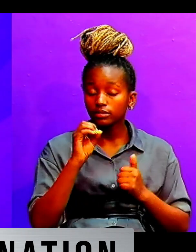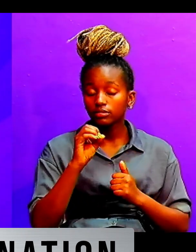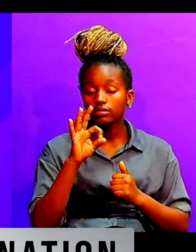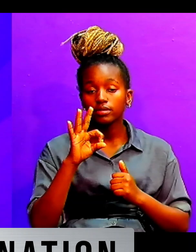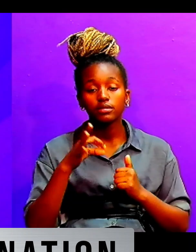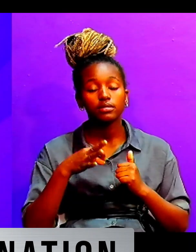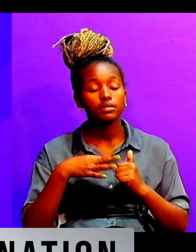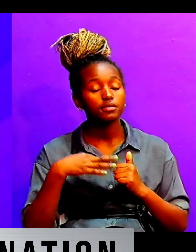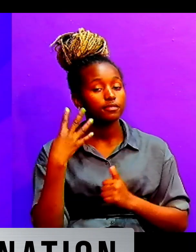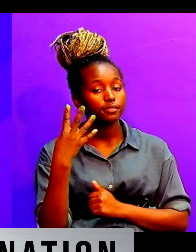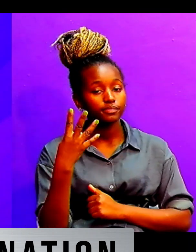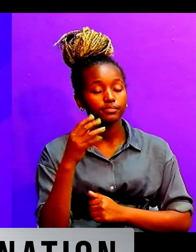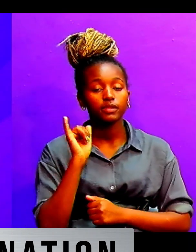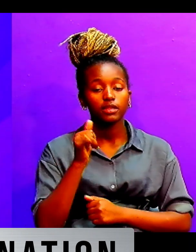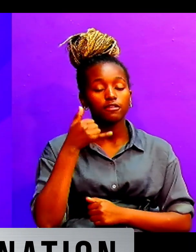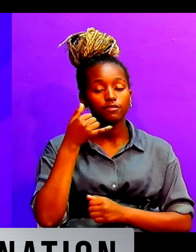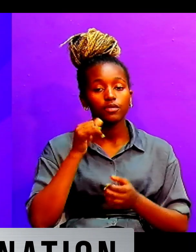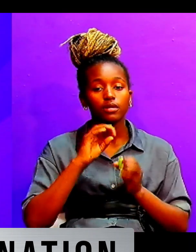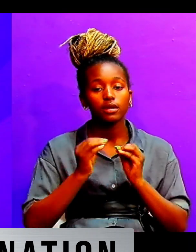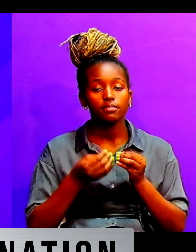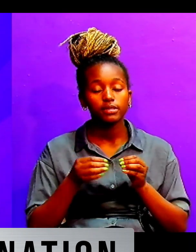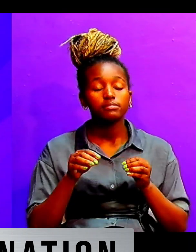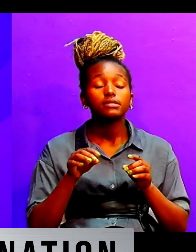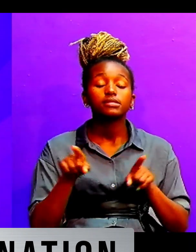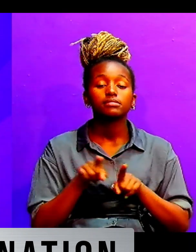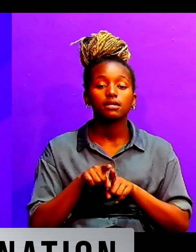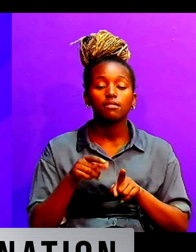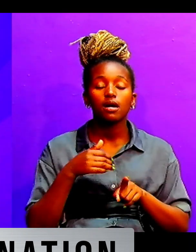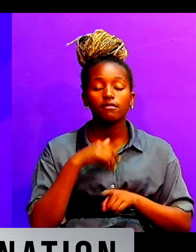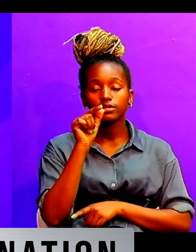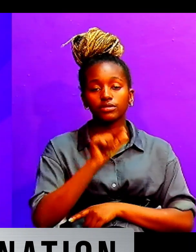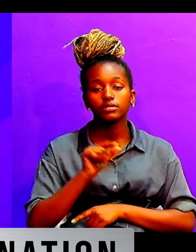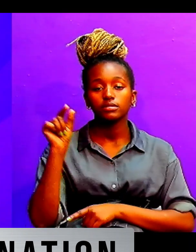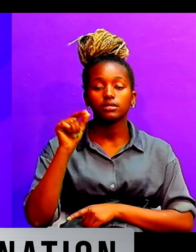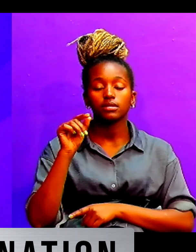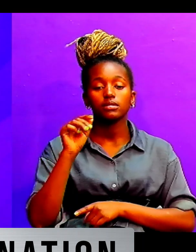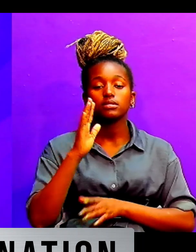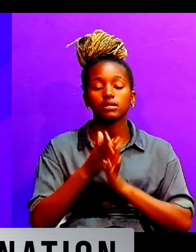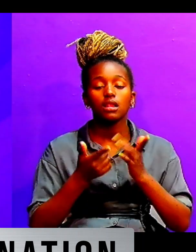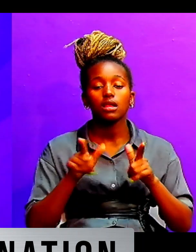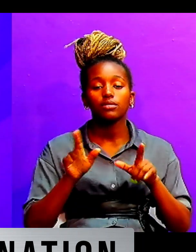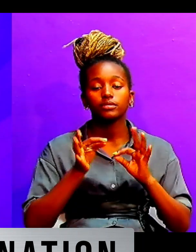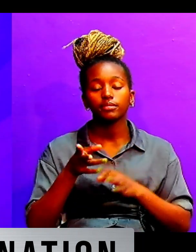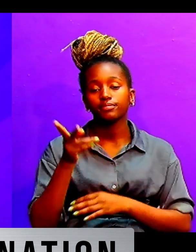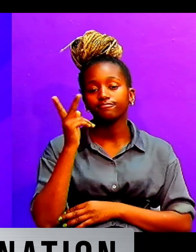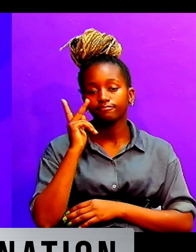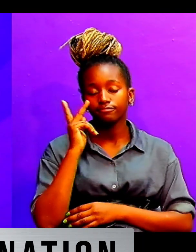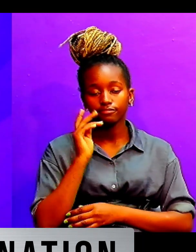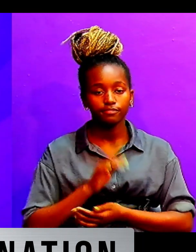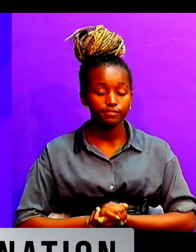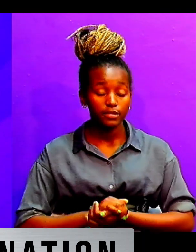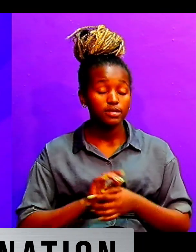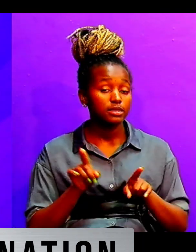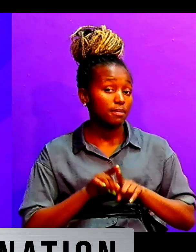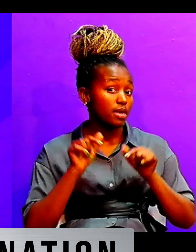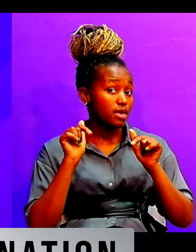0111980384. Esther Kendi, our Gen Z SLI, is with us here. I have a guest for